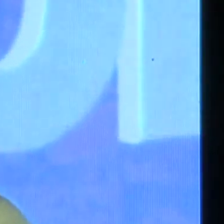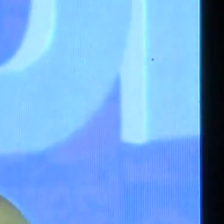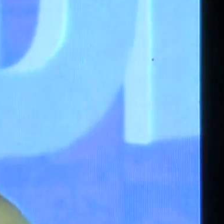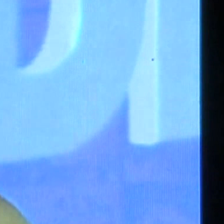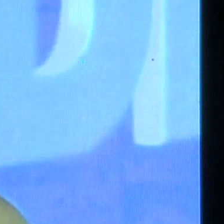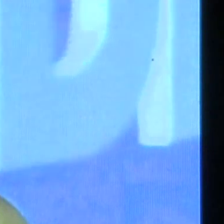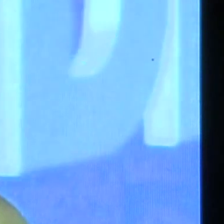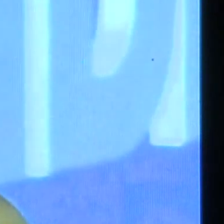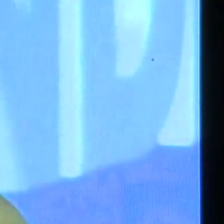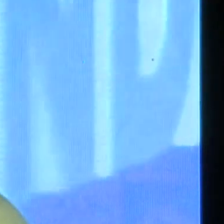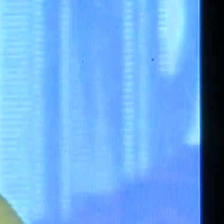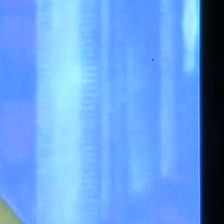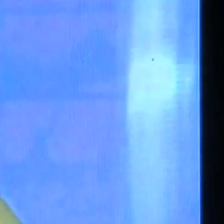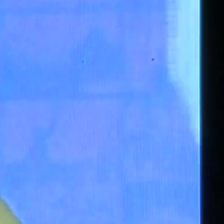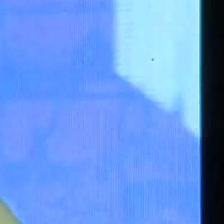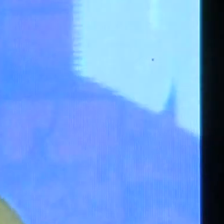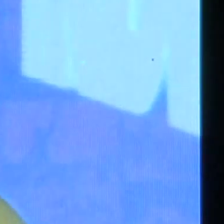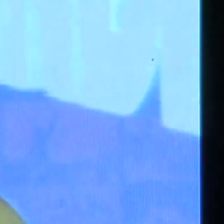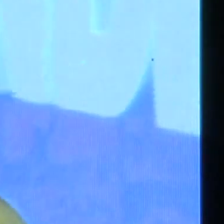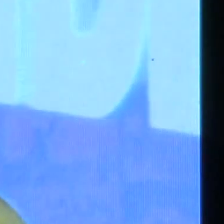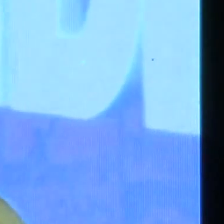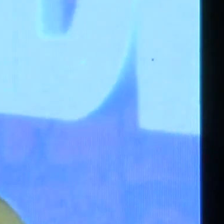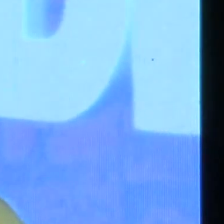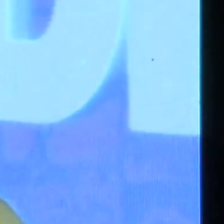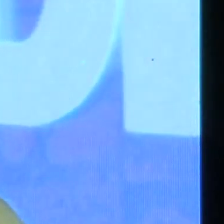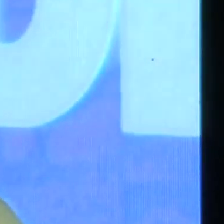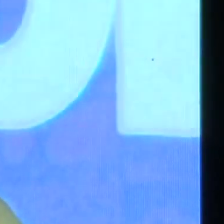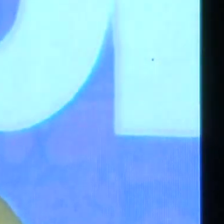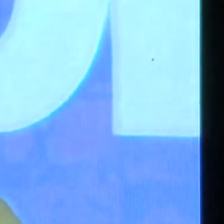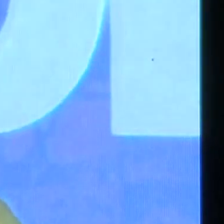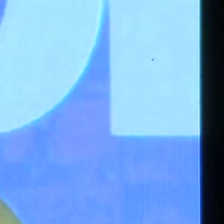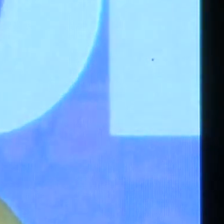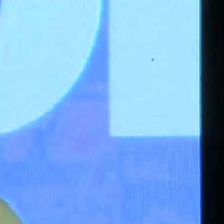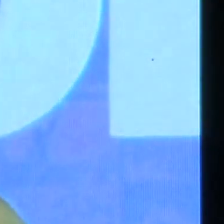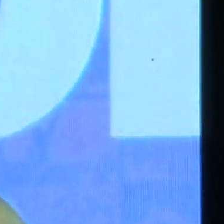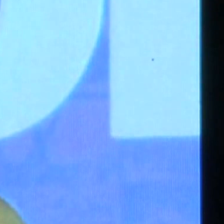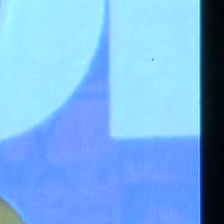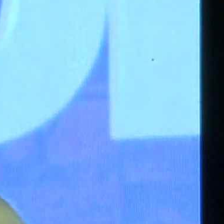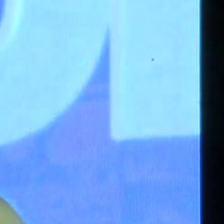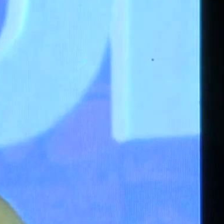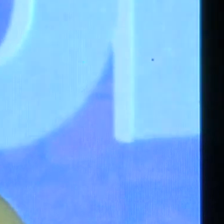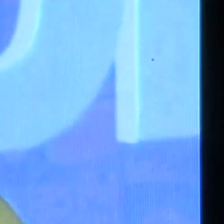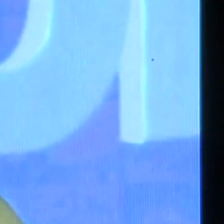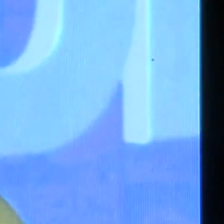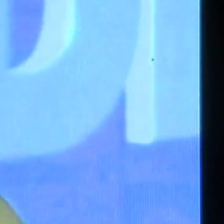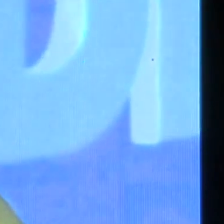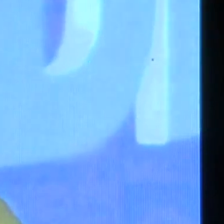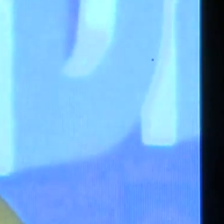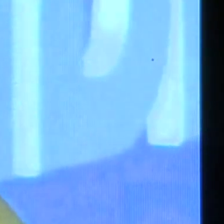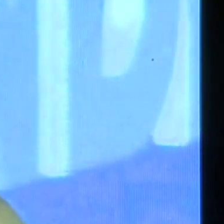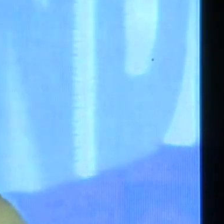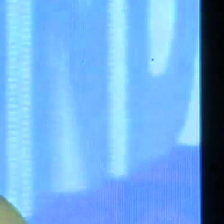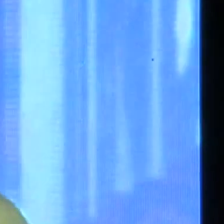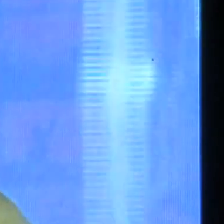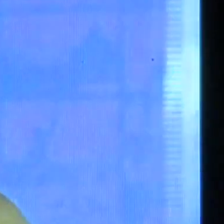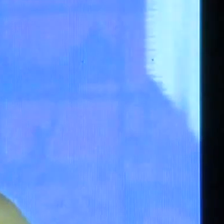entered the pool. I did one stroke, I got a gold. I did another stroke, I got another gold. and I did the third